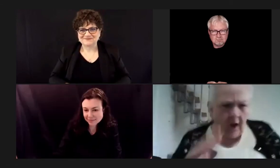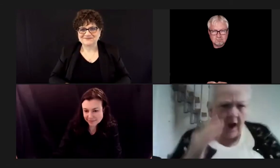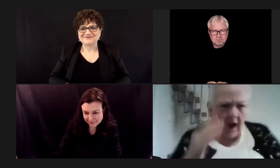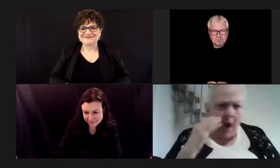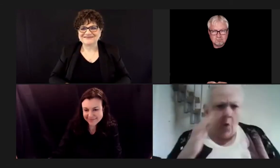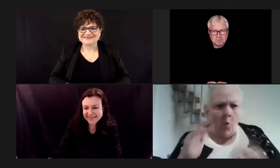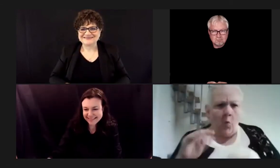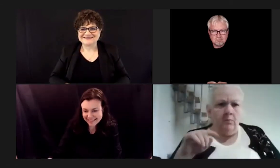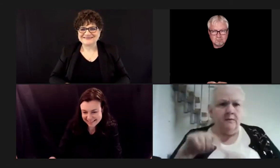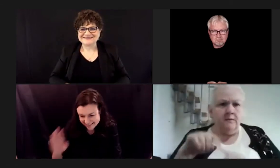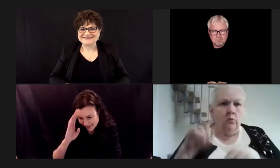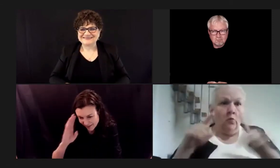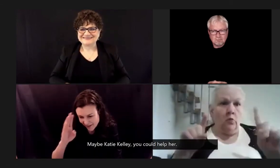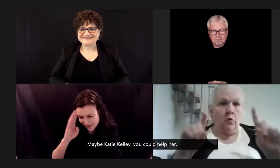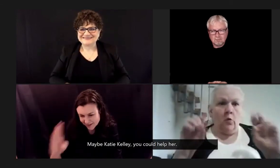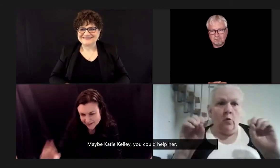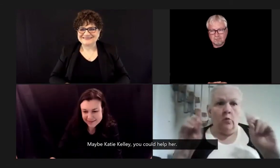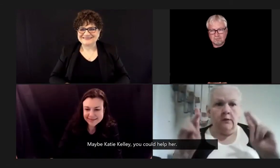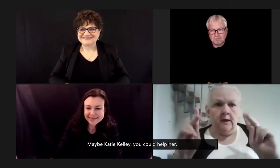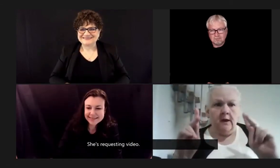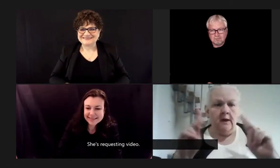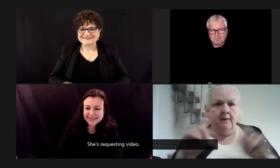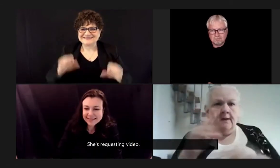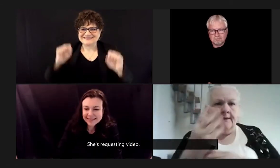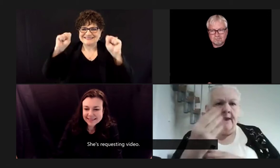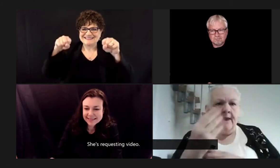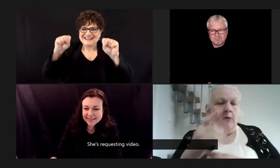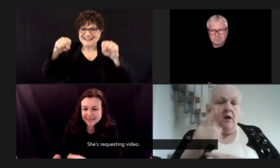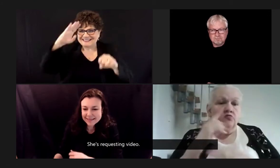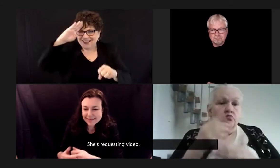I do see that they're bringing. Oh, here we are.